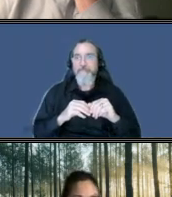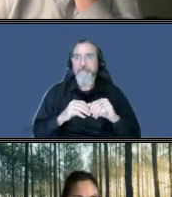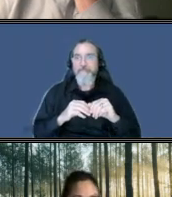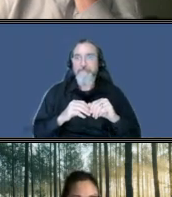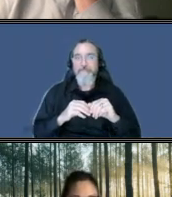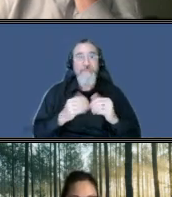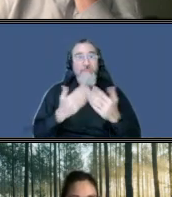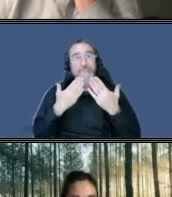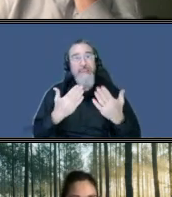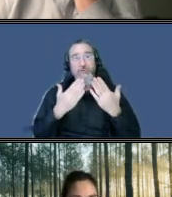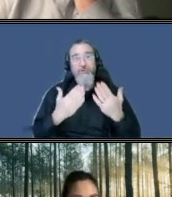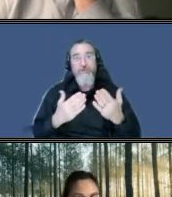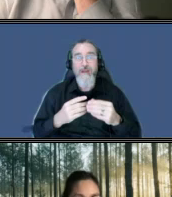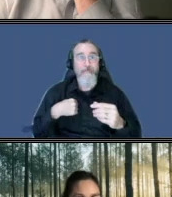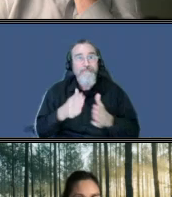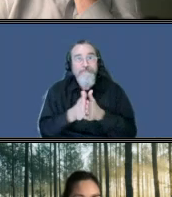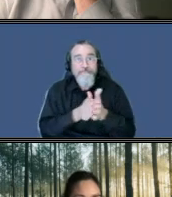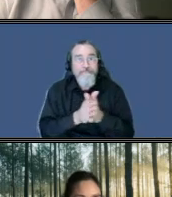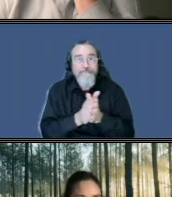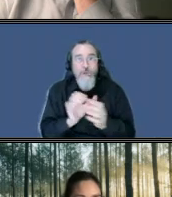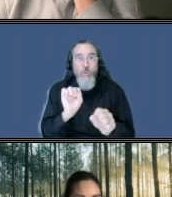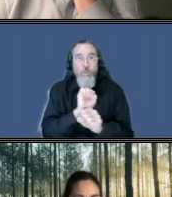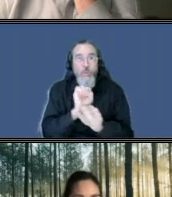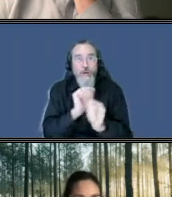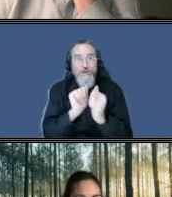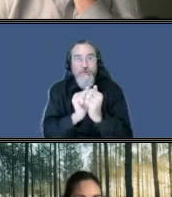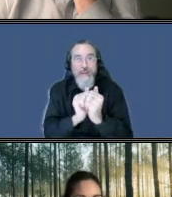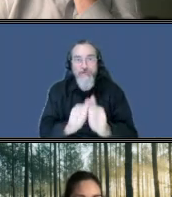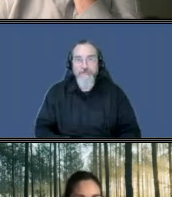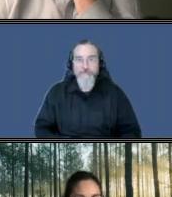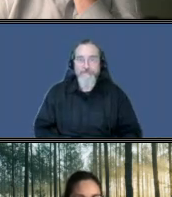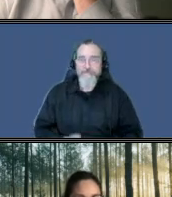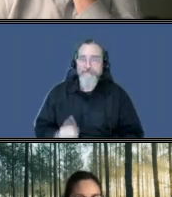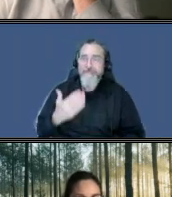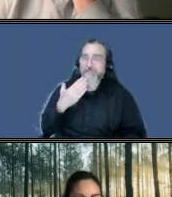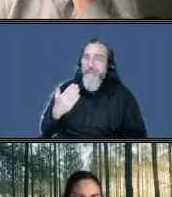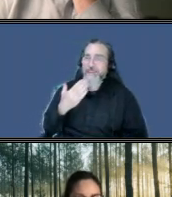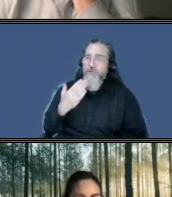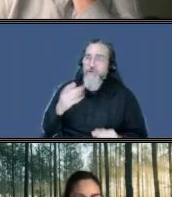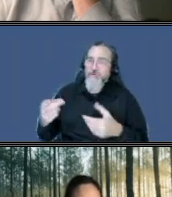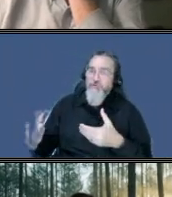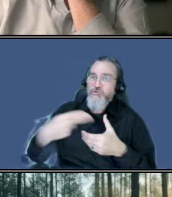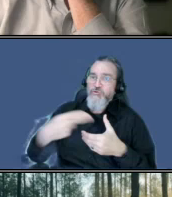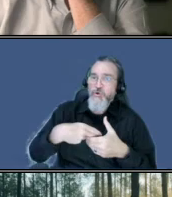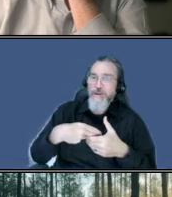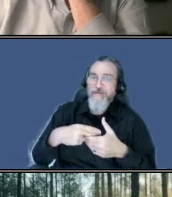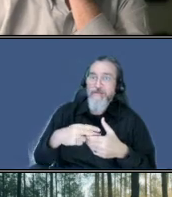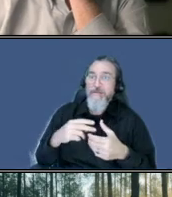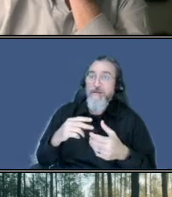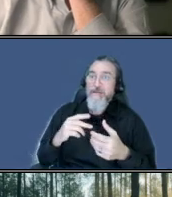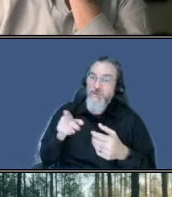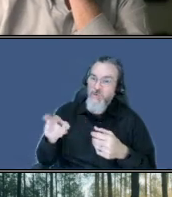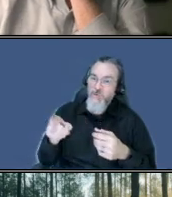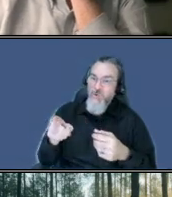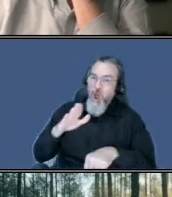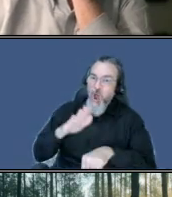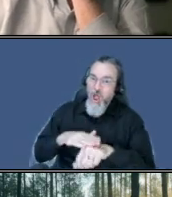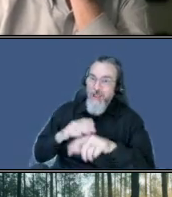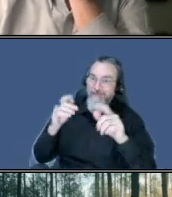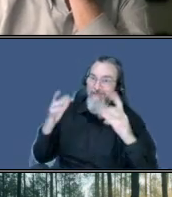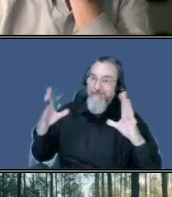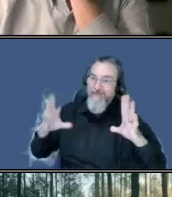you, and we look forward to working with you. Thank you so much for joining us while you're on holiday, Kenneth. We